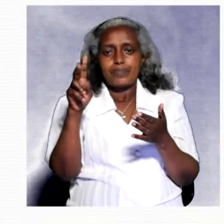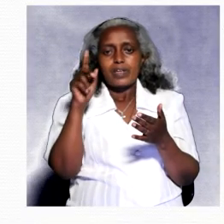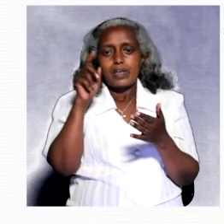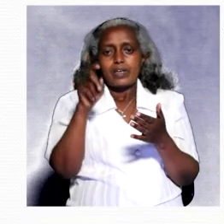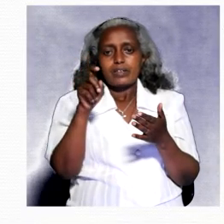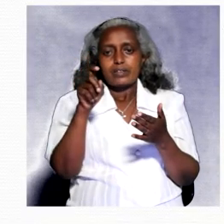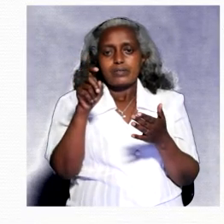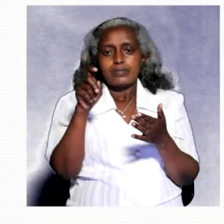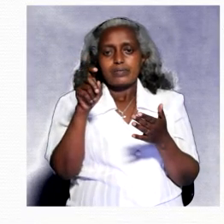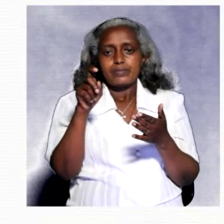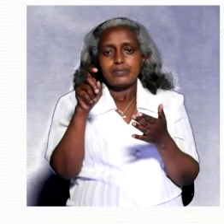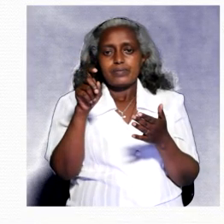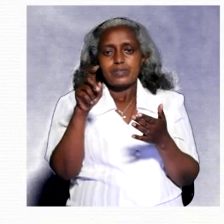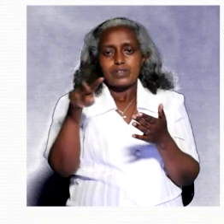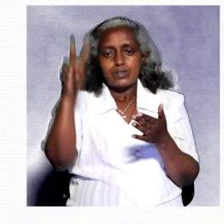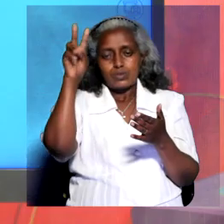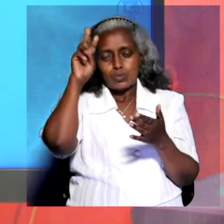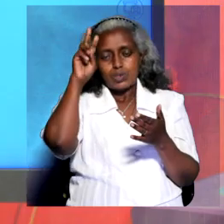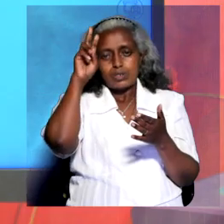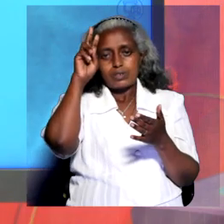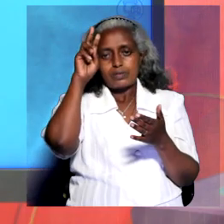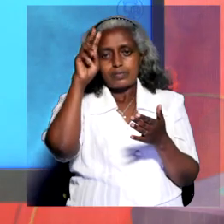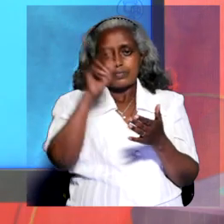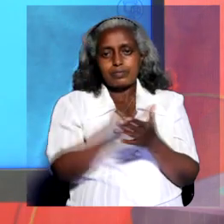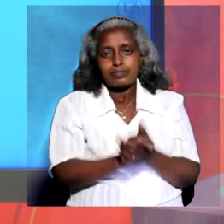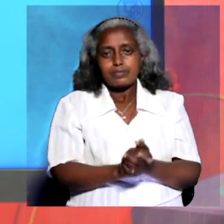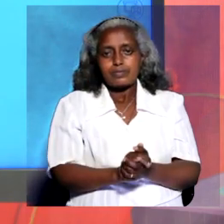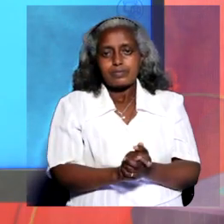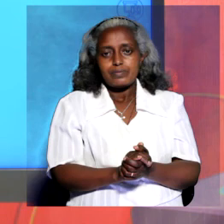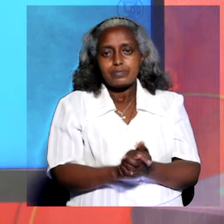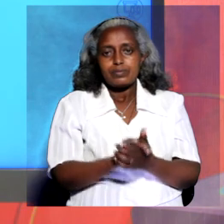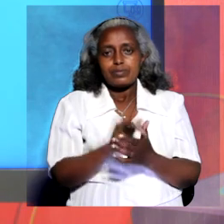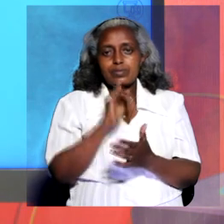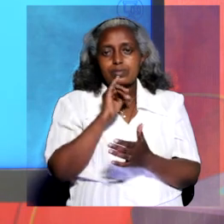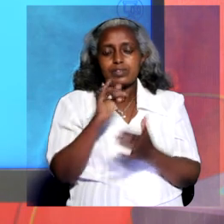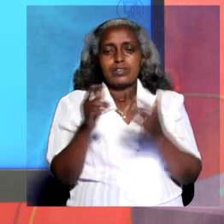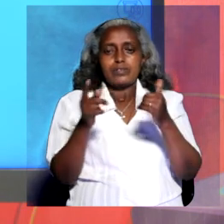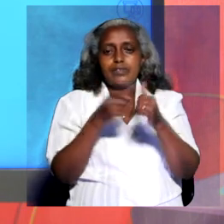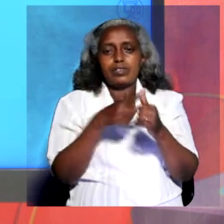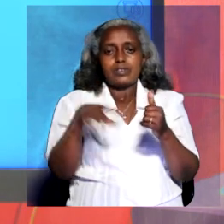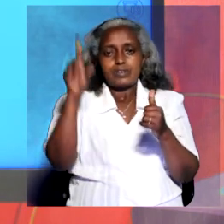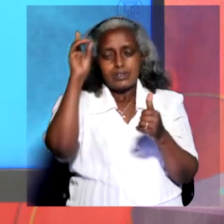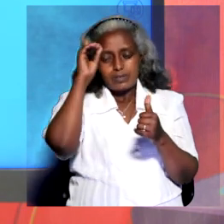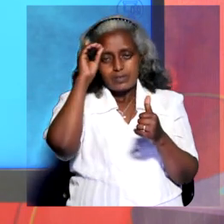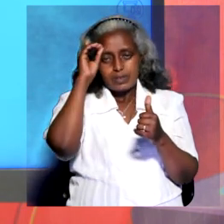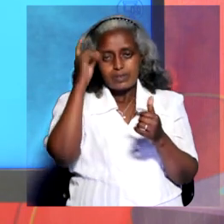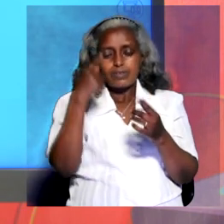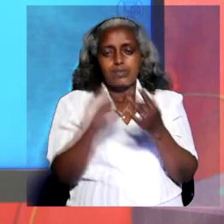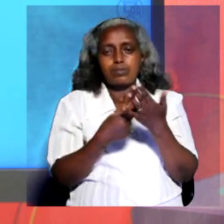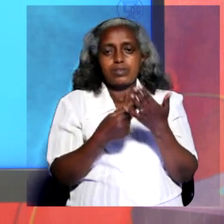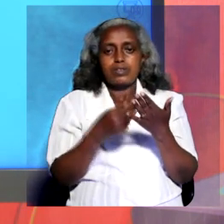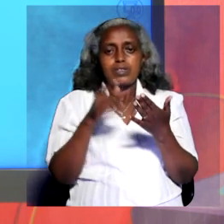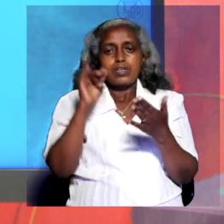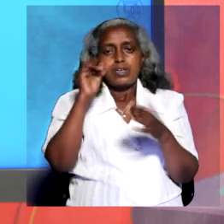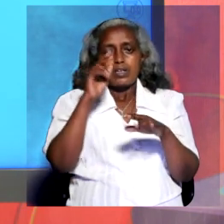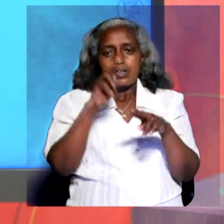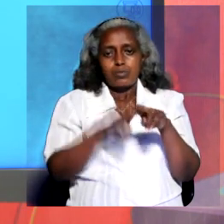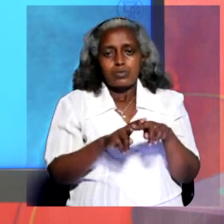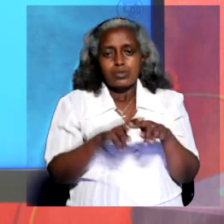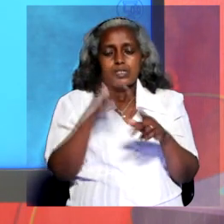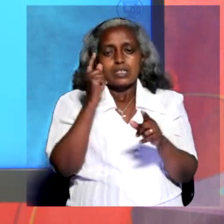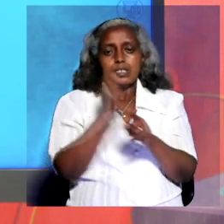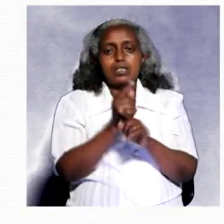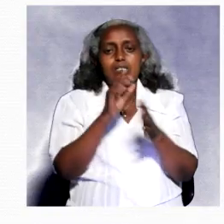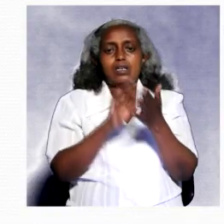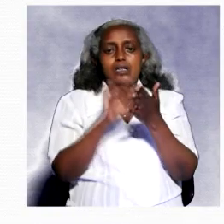12x squared. This is for the first derivative. From this, I can put the critical number.